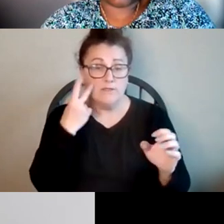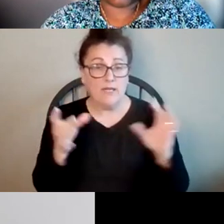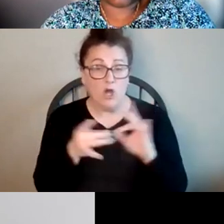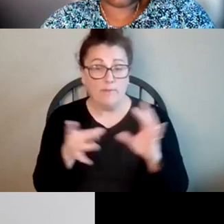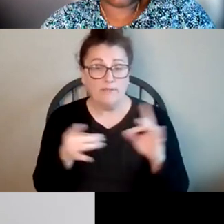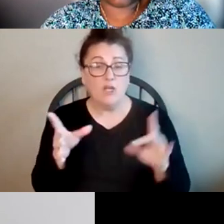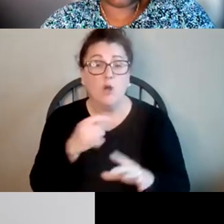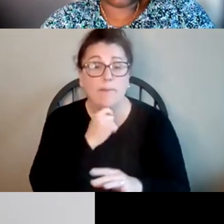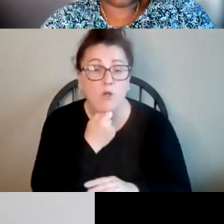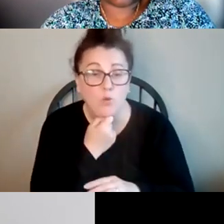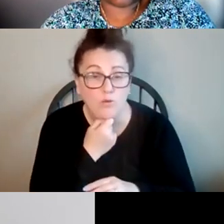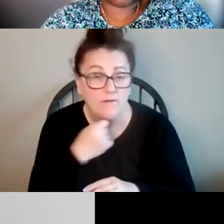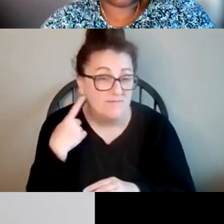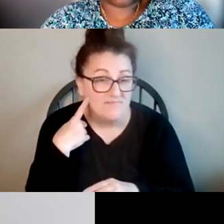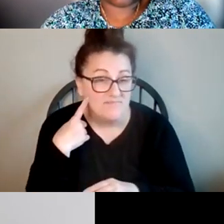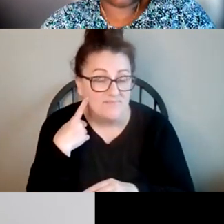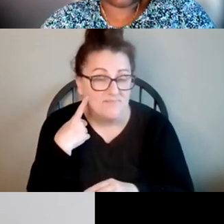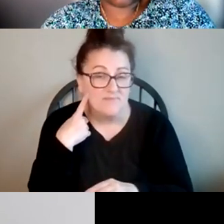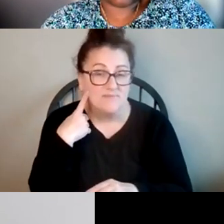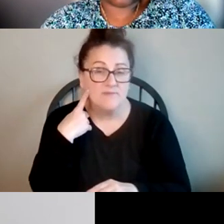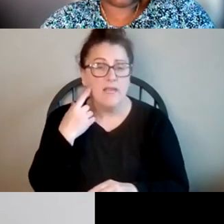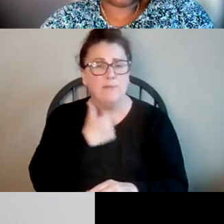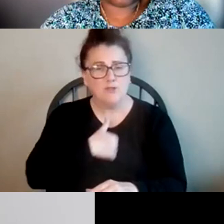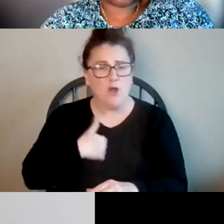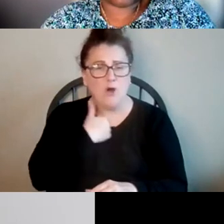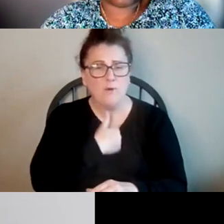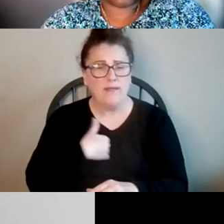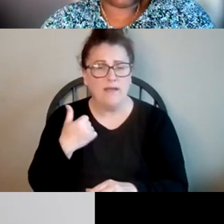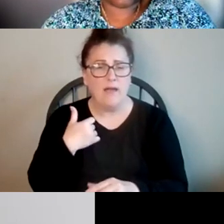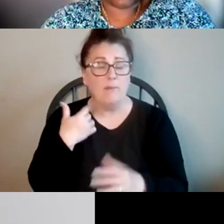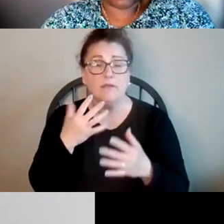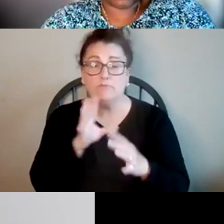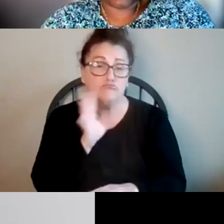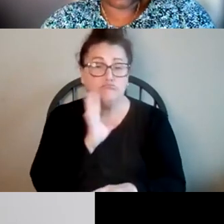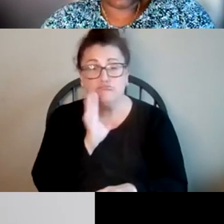Oh, Doctor, you're on mute. My apologies. I'm just going on and on.